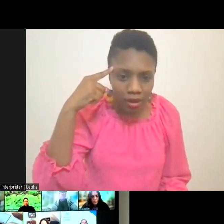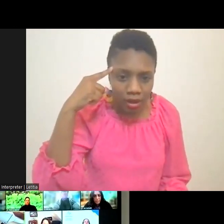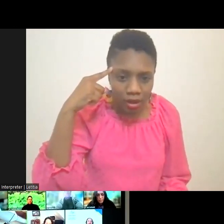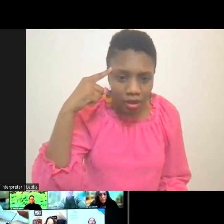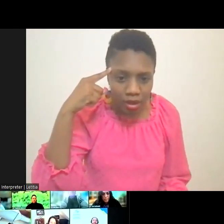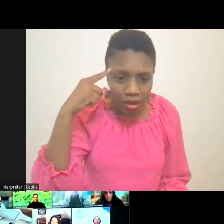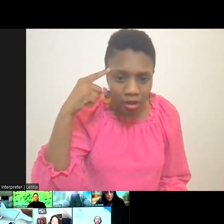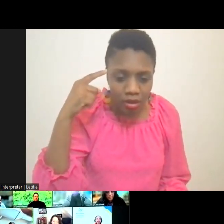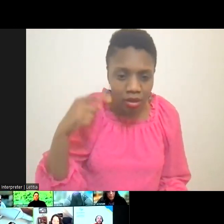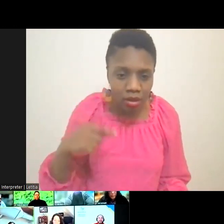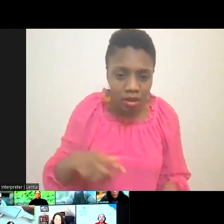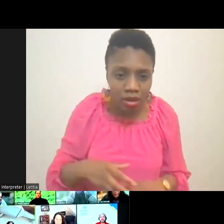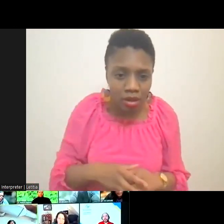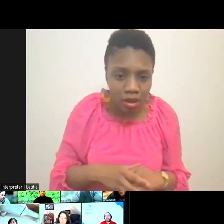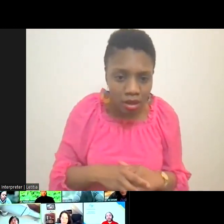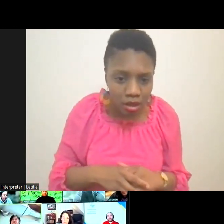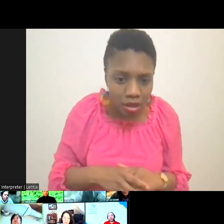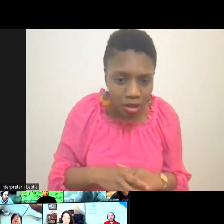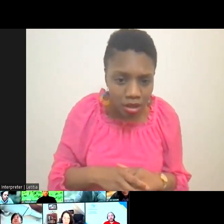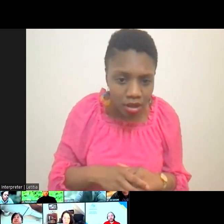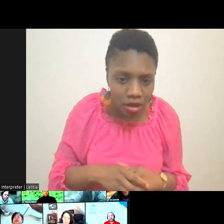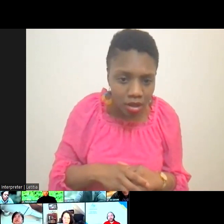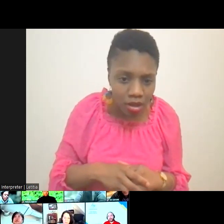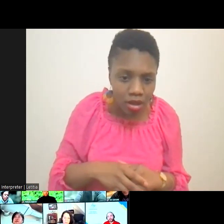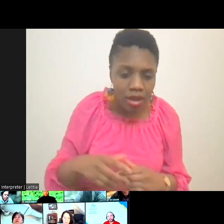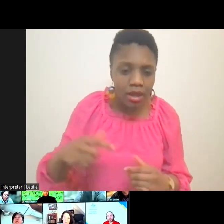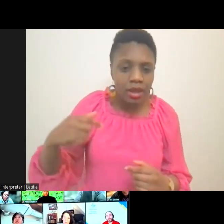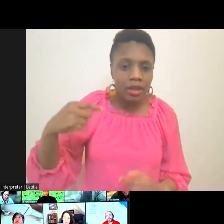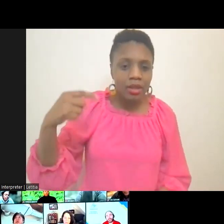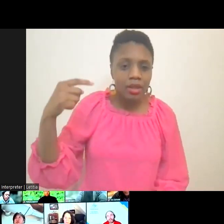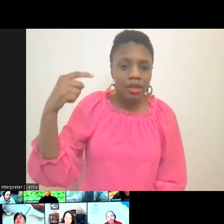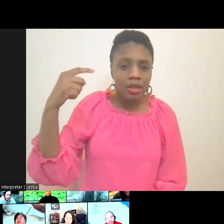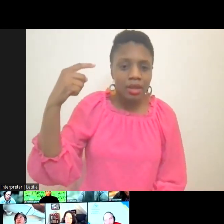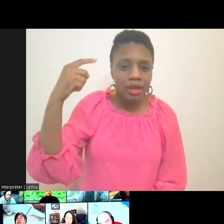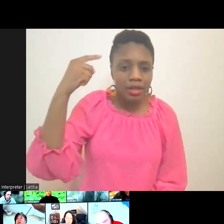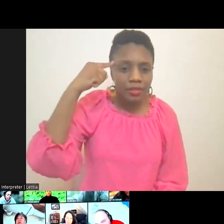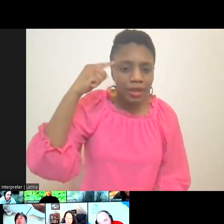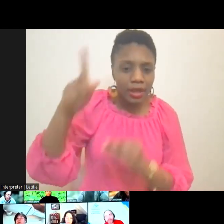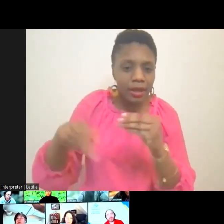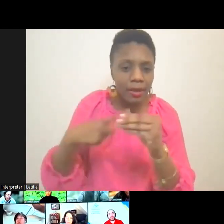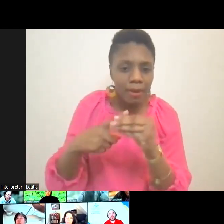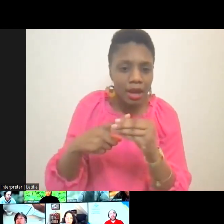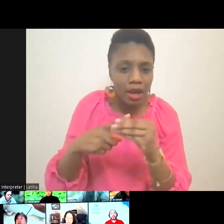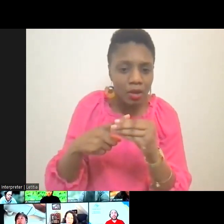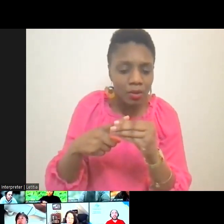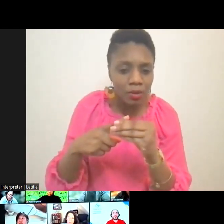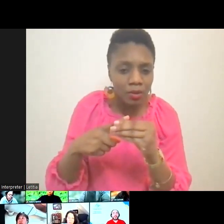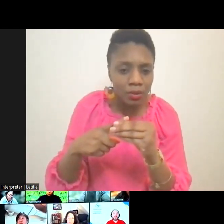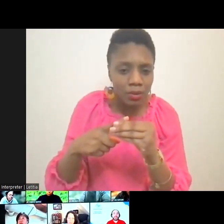if the frame in terms of to allow us to both think about how and whether